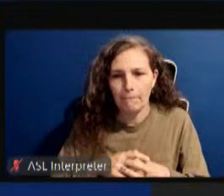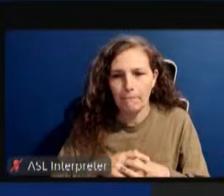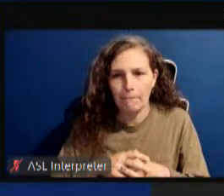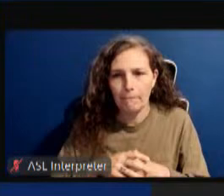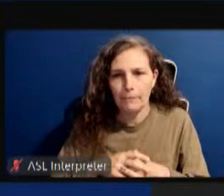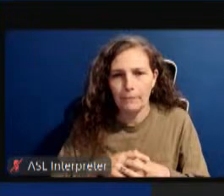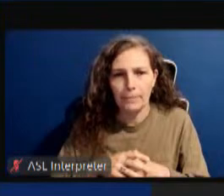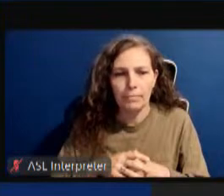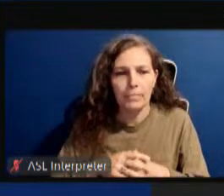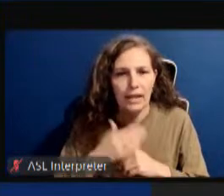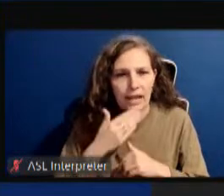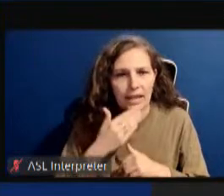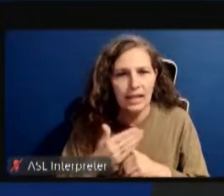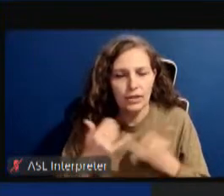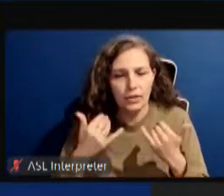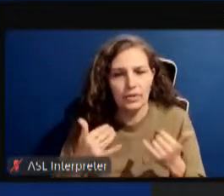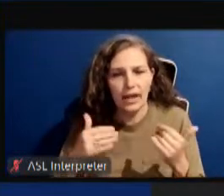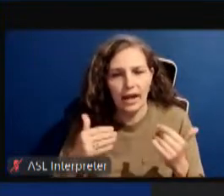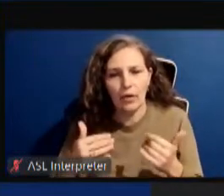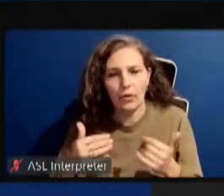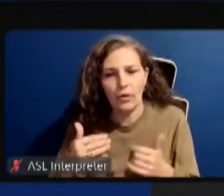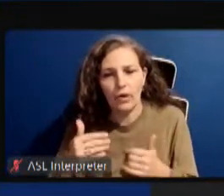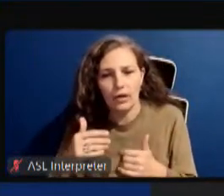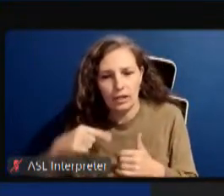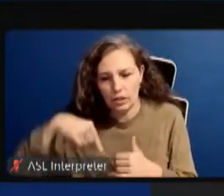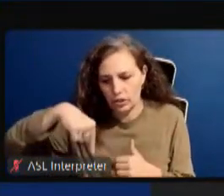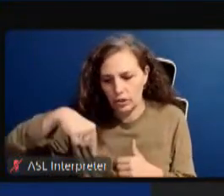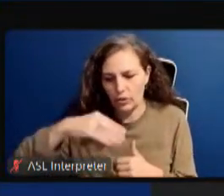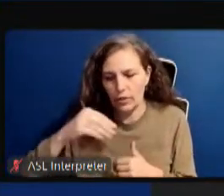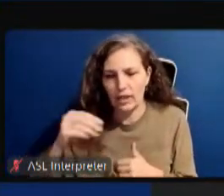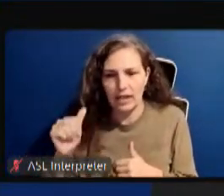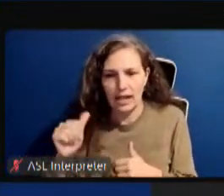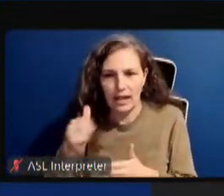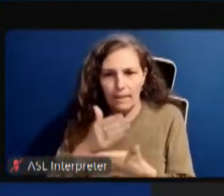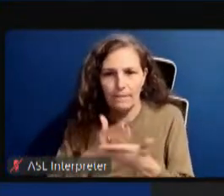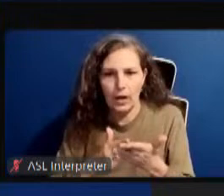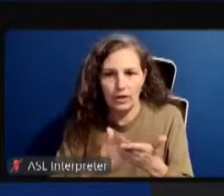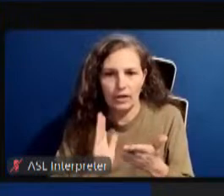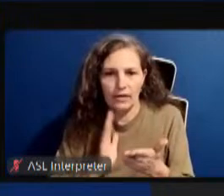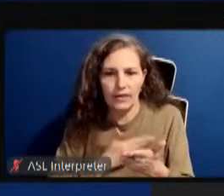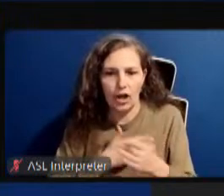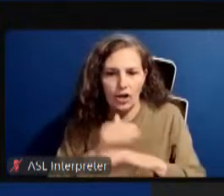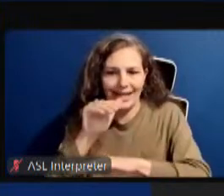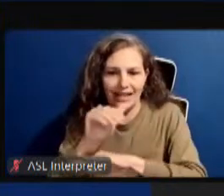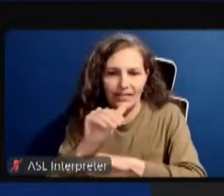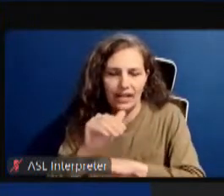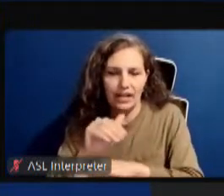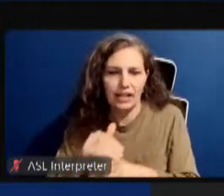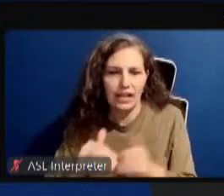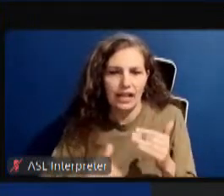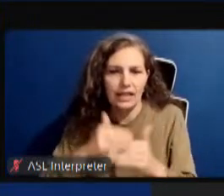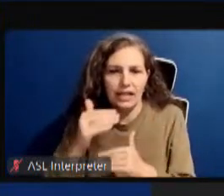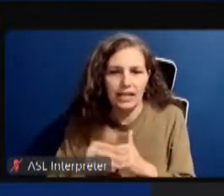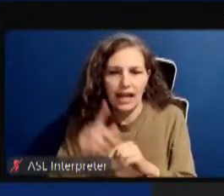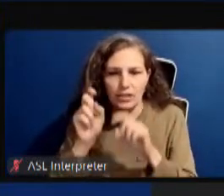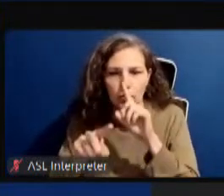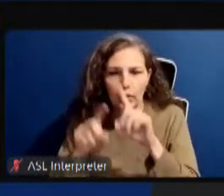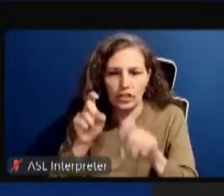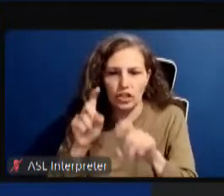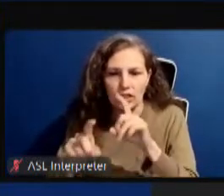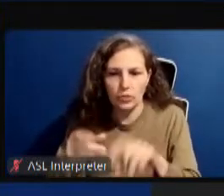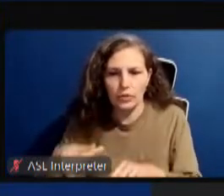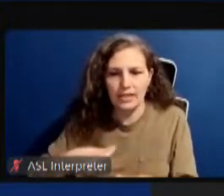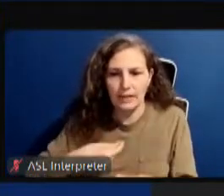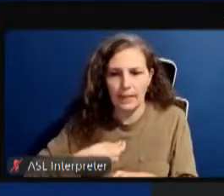Thank you, Clemente. And now we'll transition to the question and answer portion of our evening. The following questions were submitted ahead